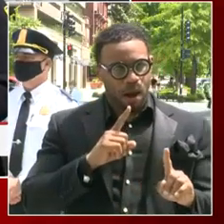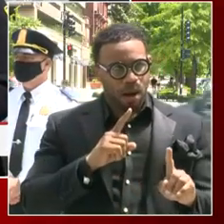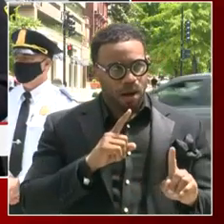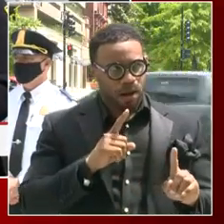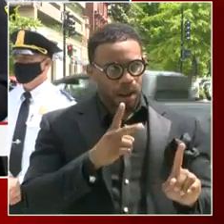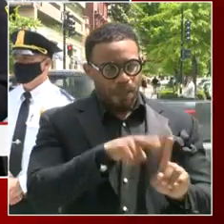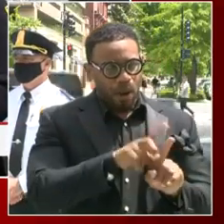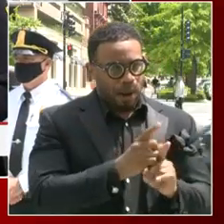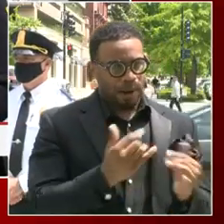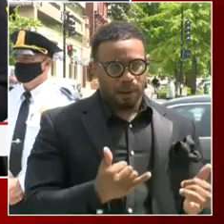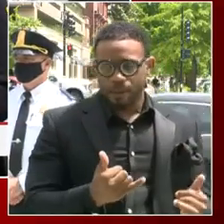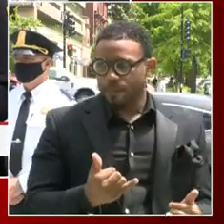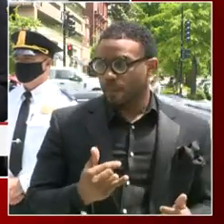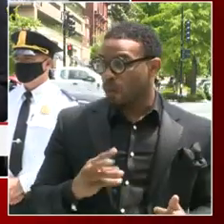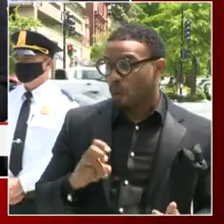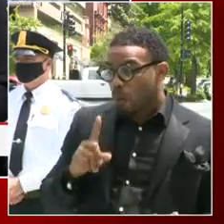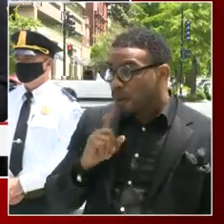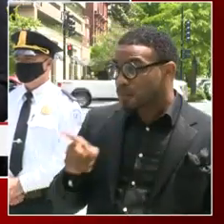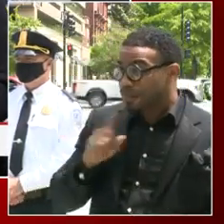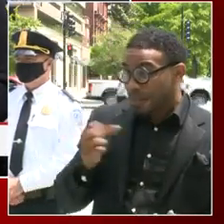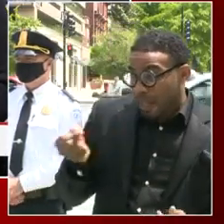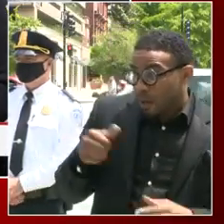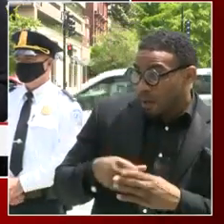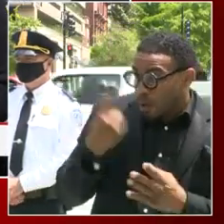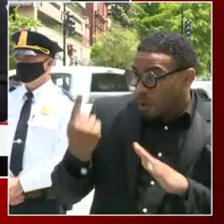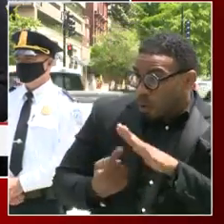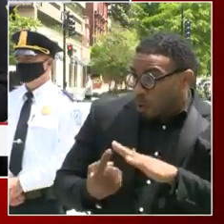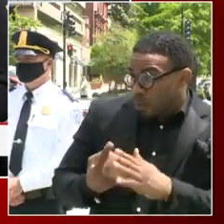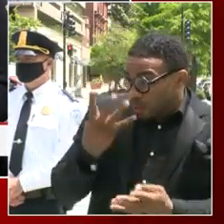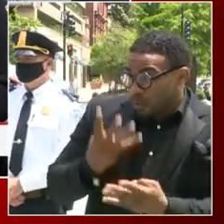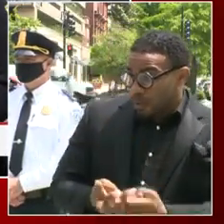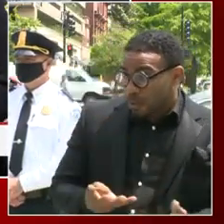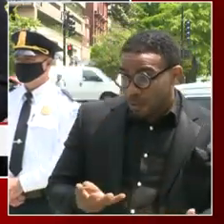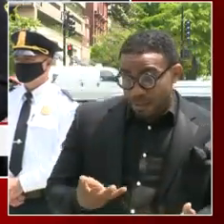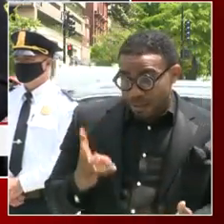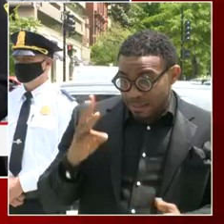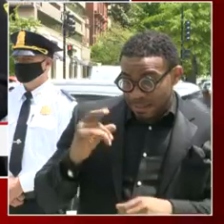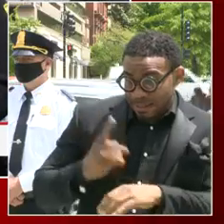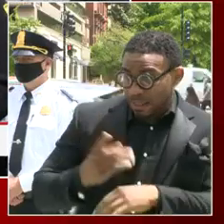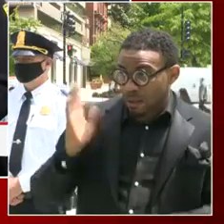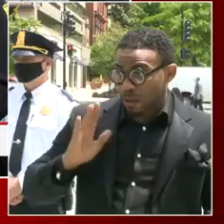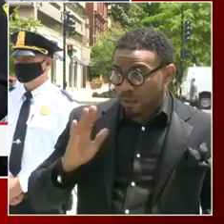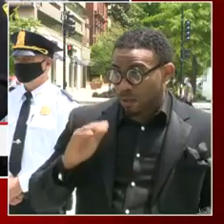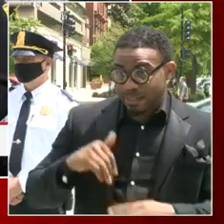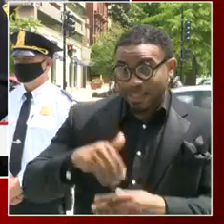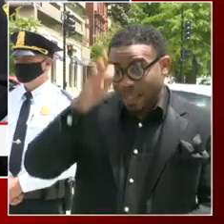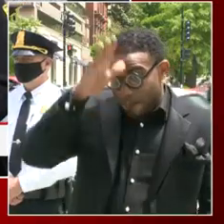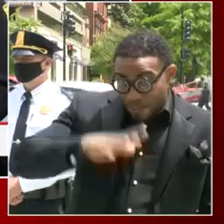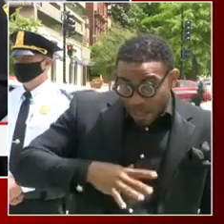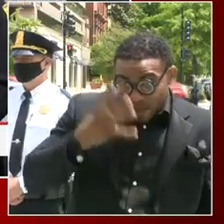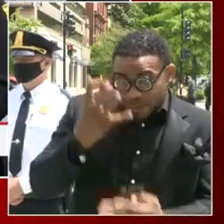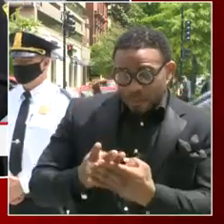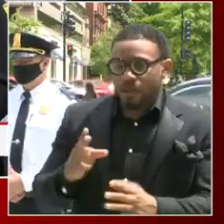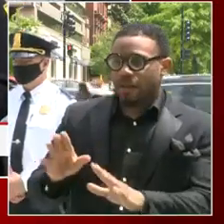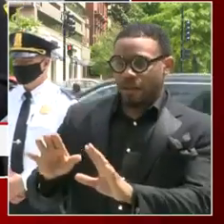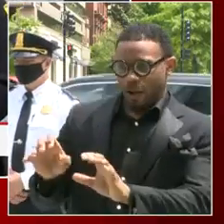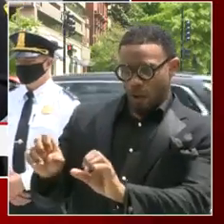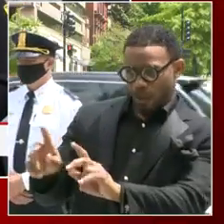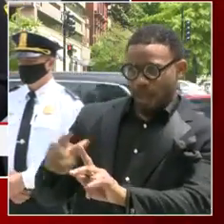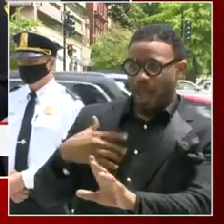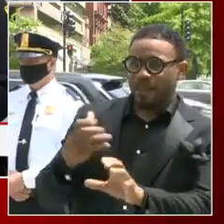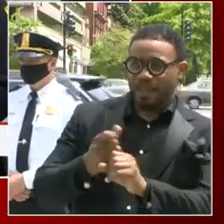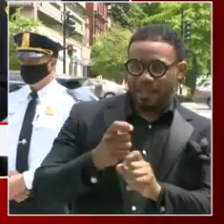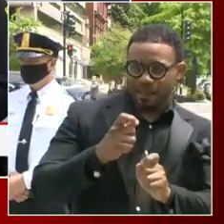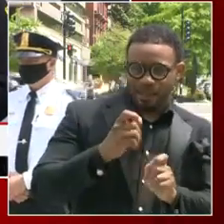play. Well, she's being held in quarantine, and her quarantine ended 2 days ago. Okay. And she's in the male detention unit. Well, let me get